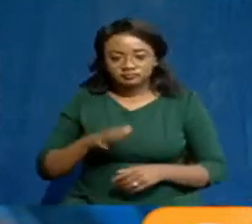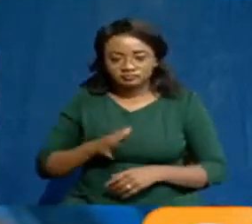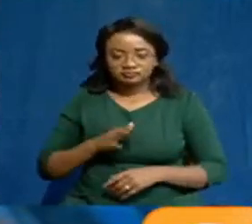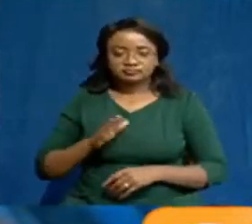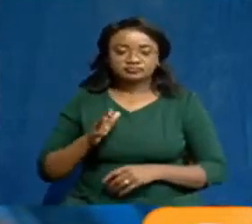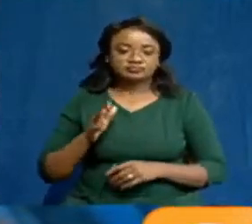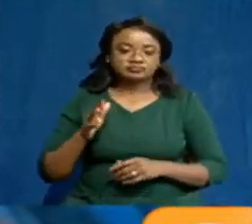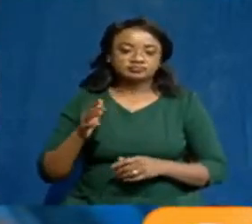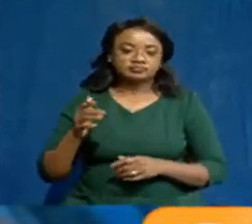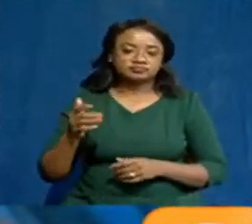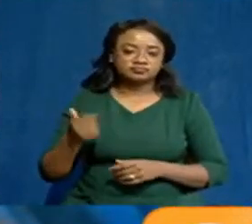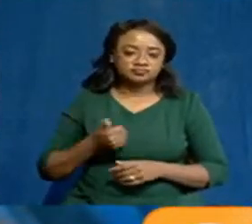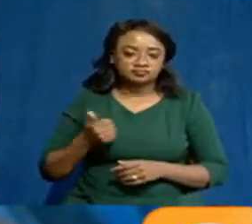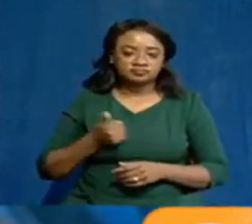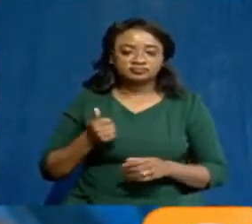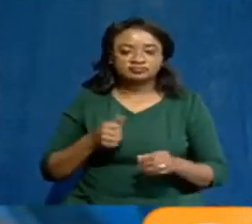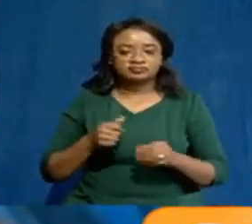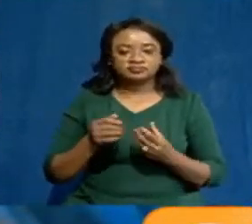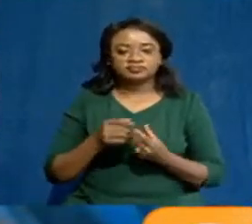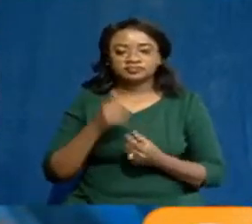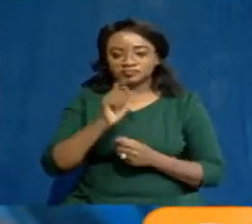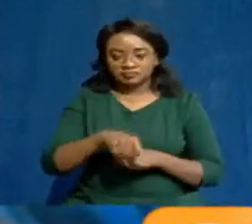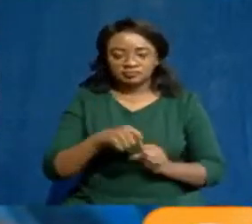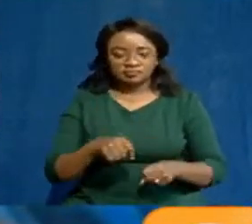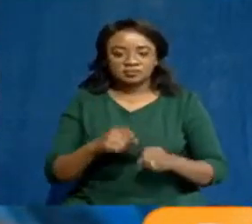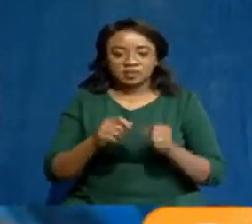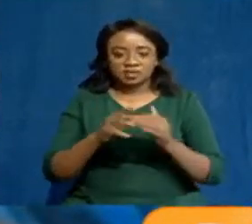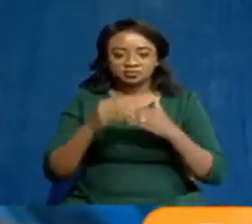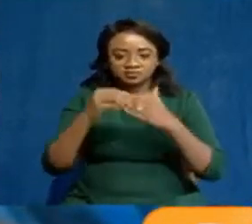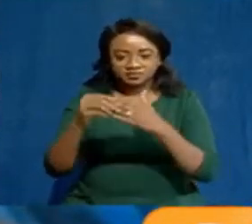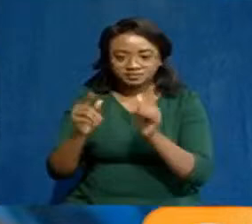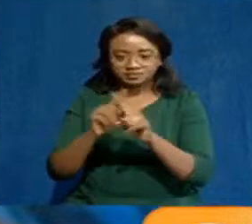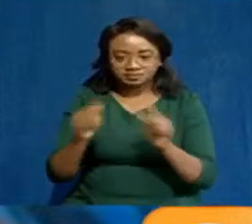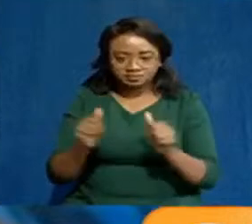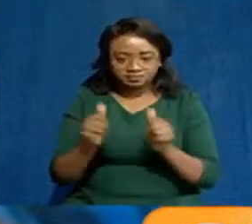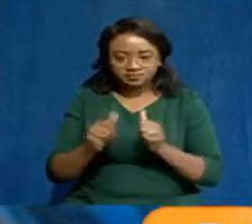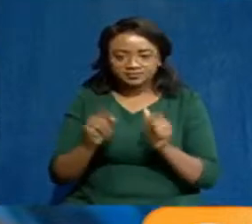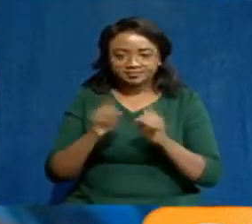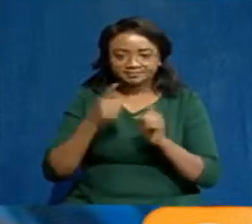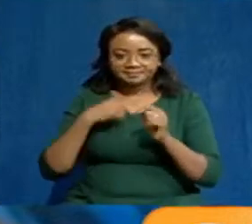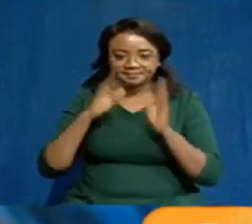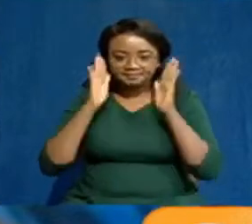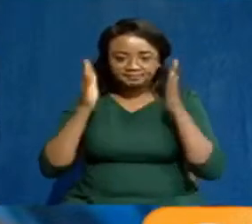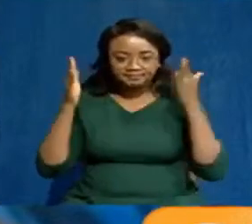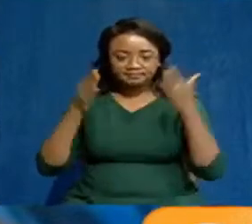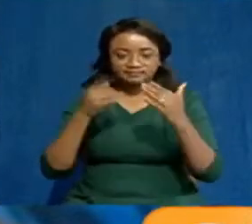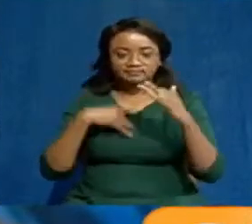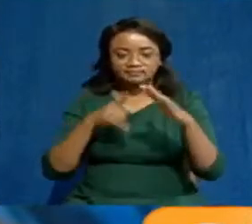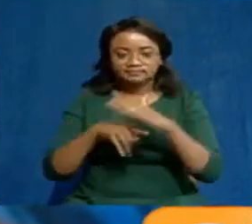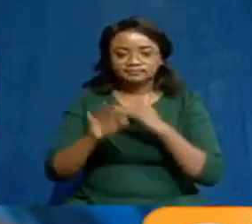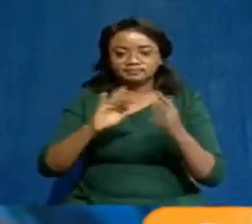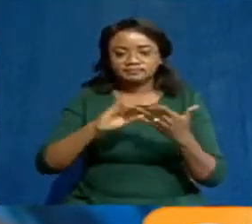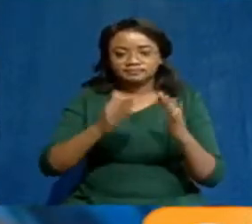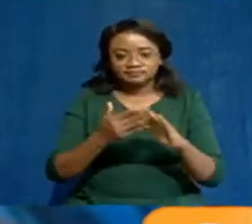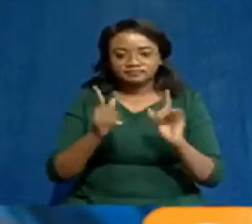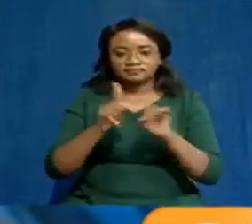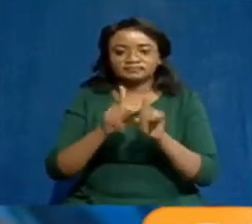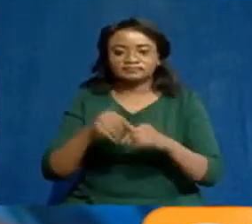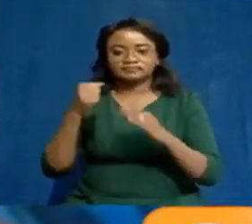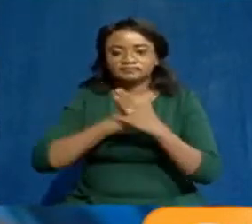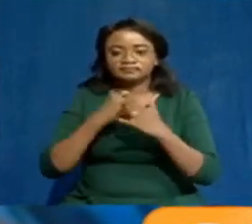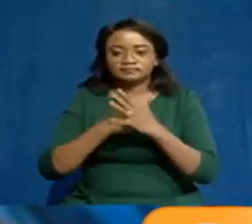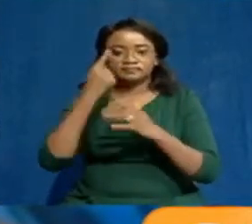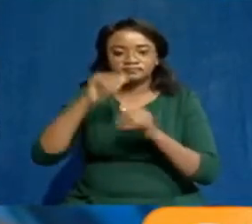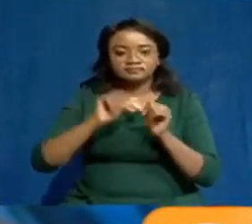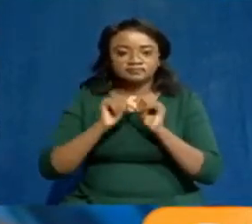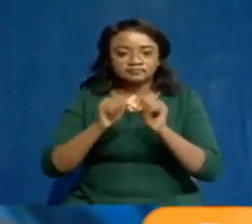become environmental ambassadors. So their primary goal is to go into the community and advocate and champion for sustainable